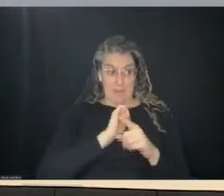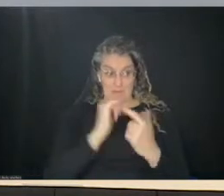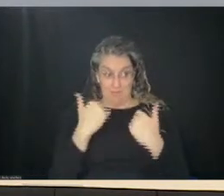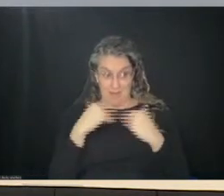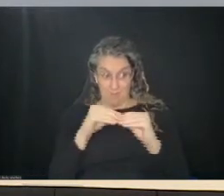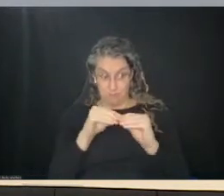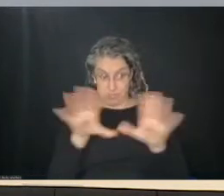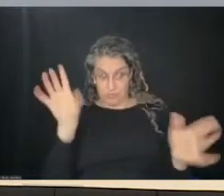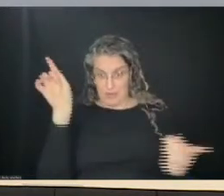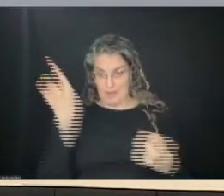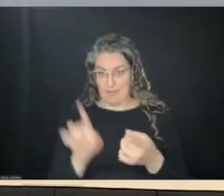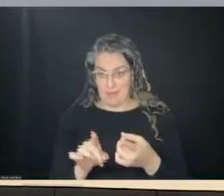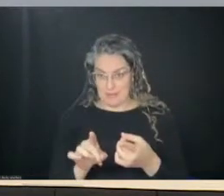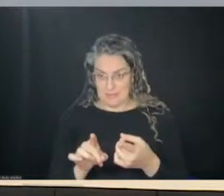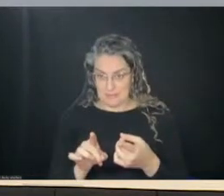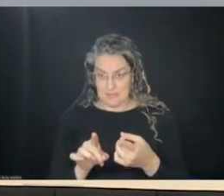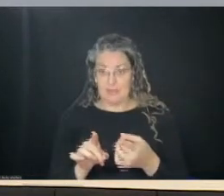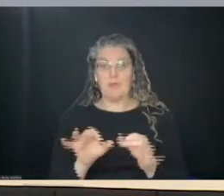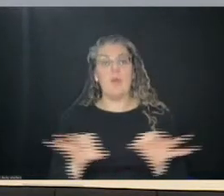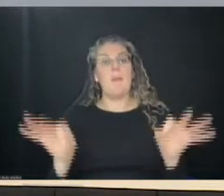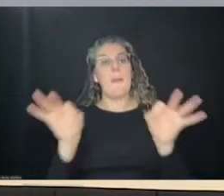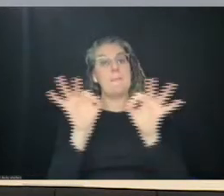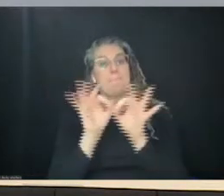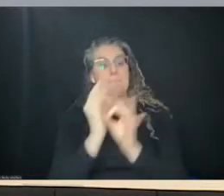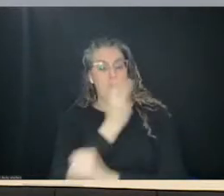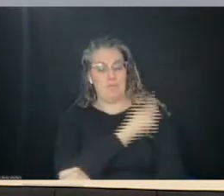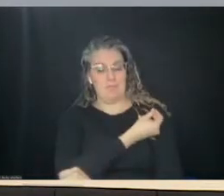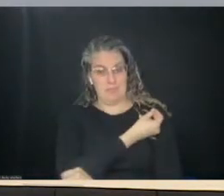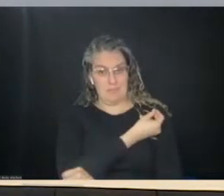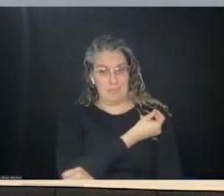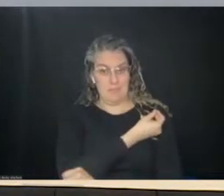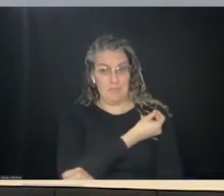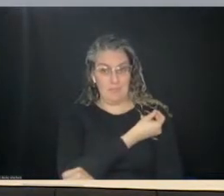COVID-19. And so that's why, until we have islanders